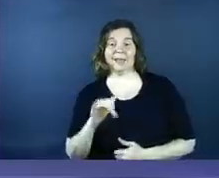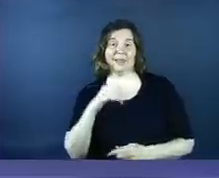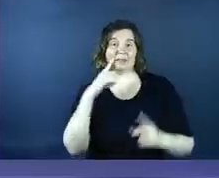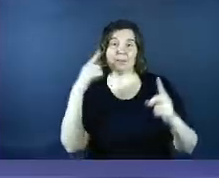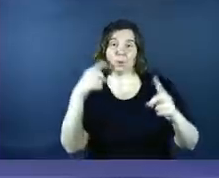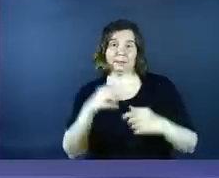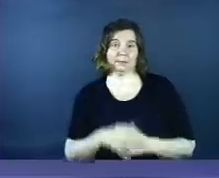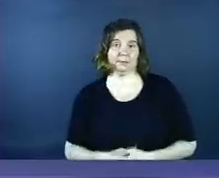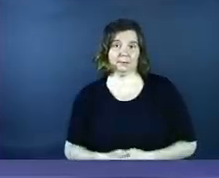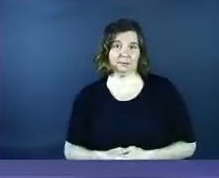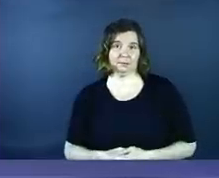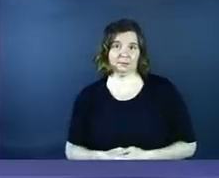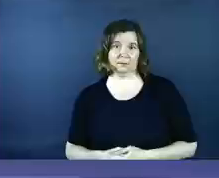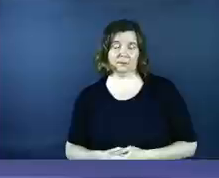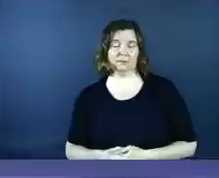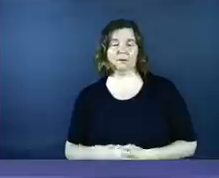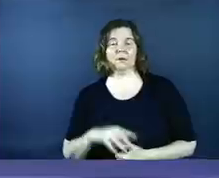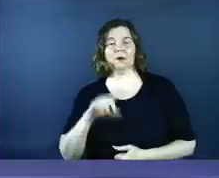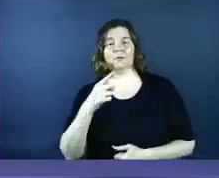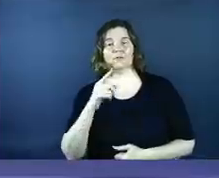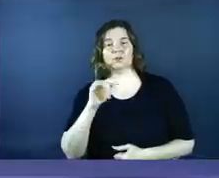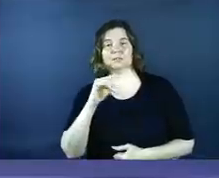point.